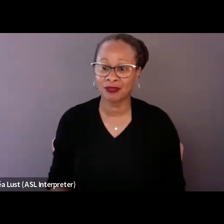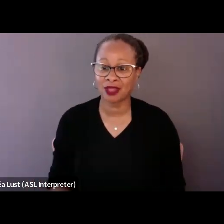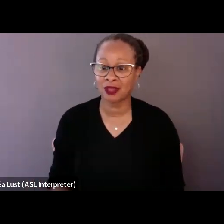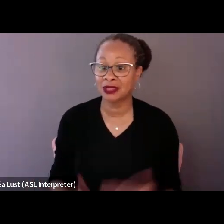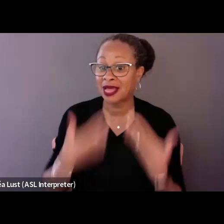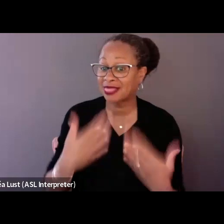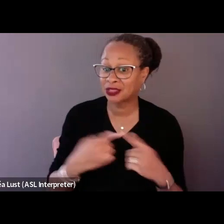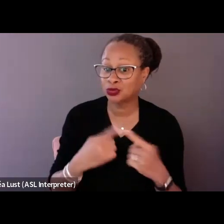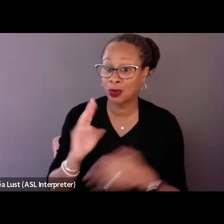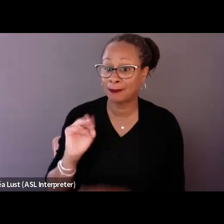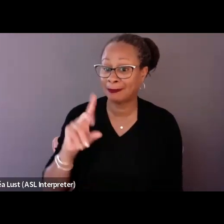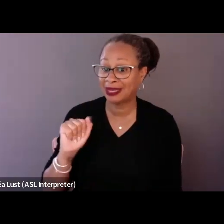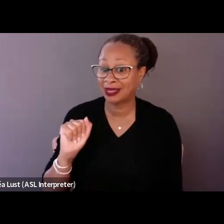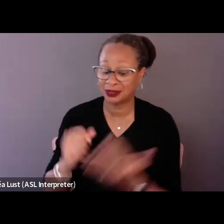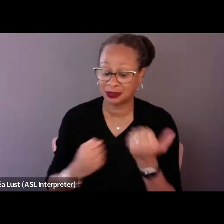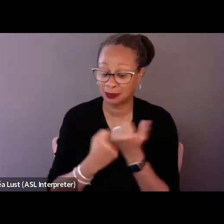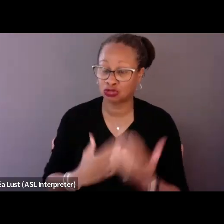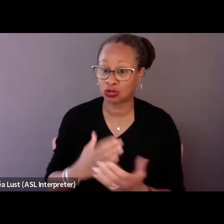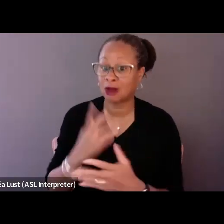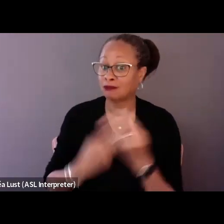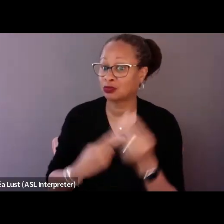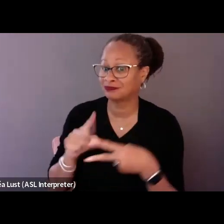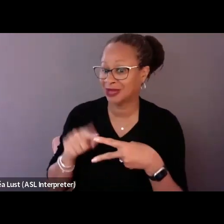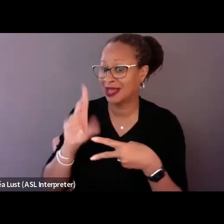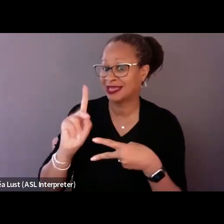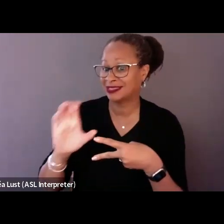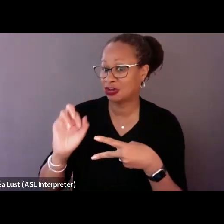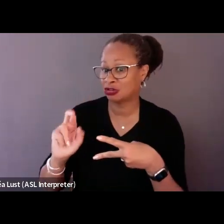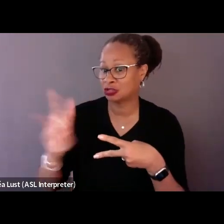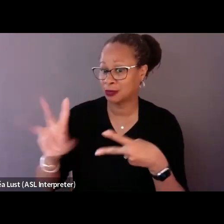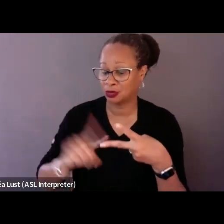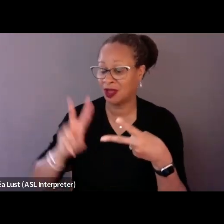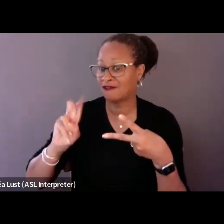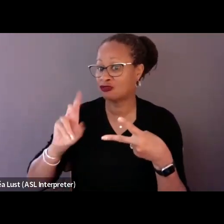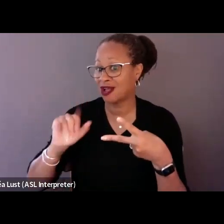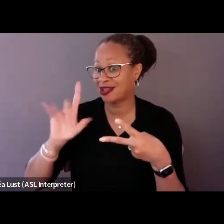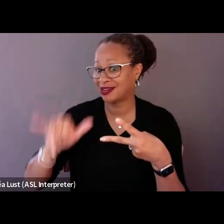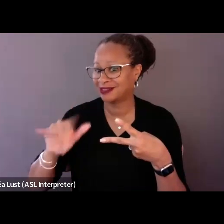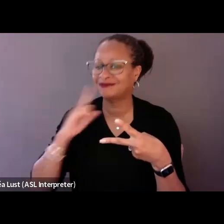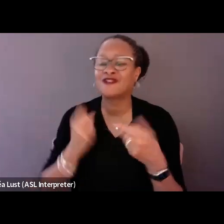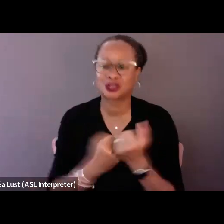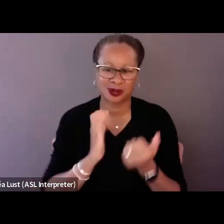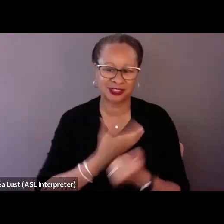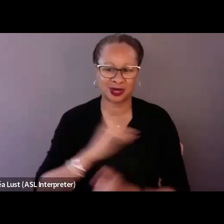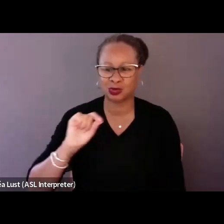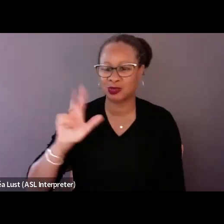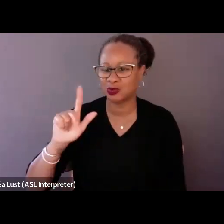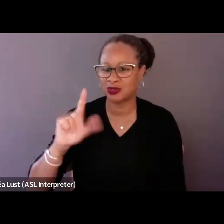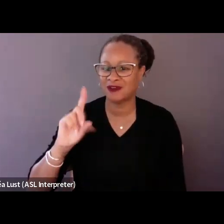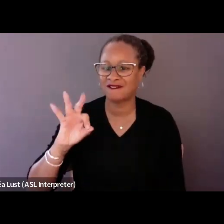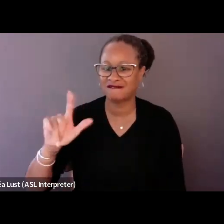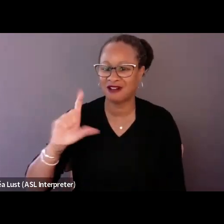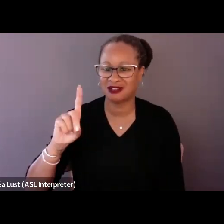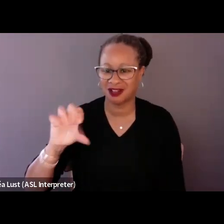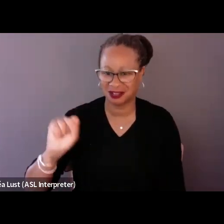Thank you to our media sponsors, KCRW and Variety, for sponsoring our 2023